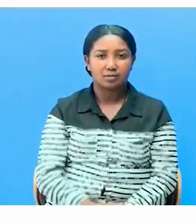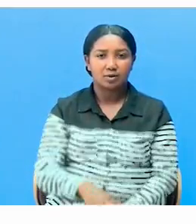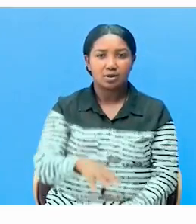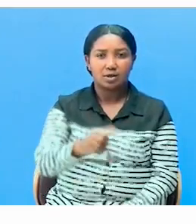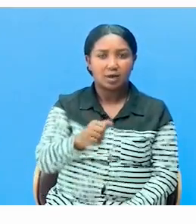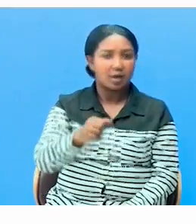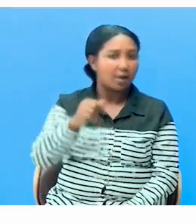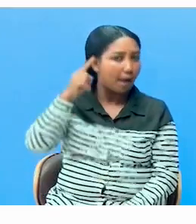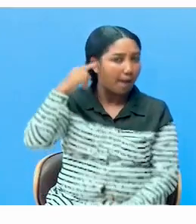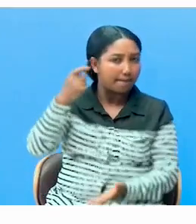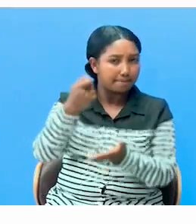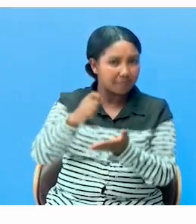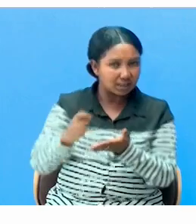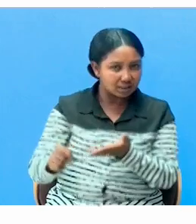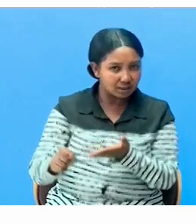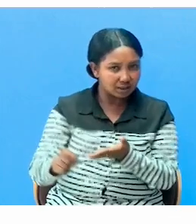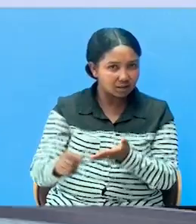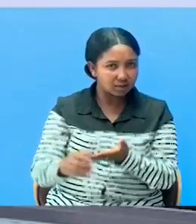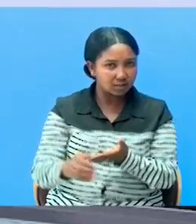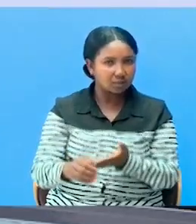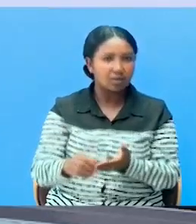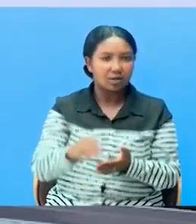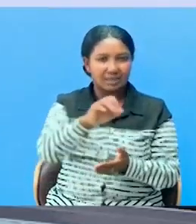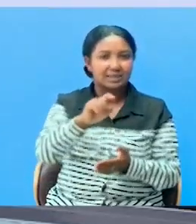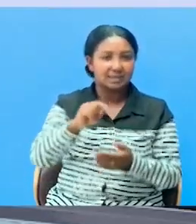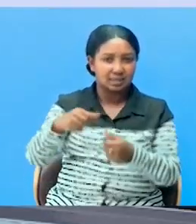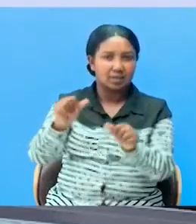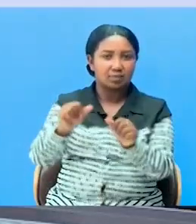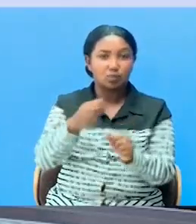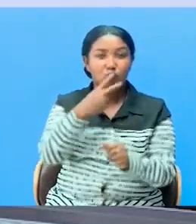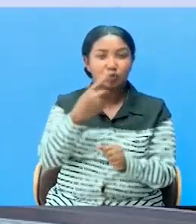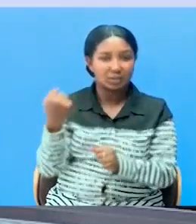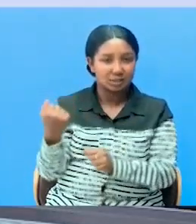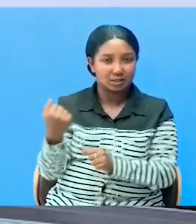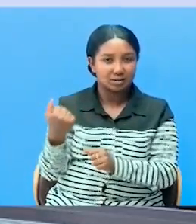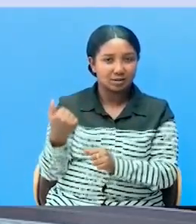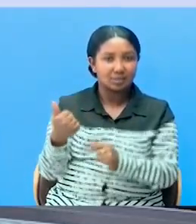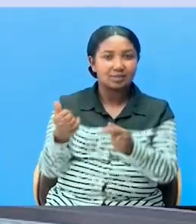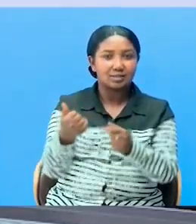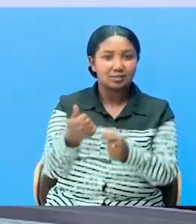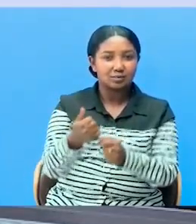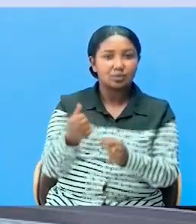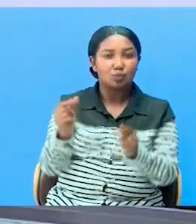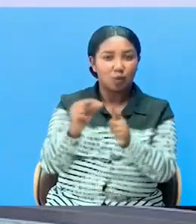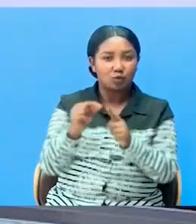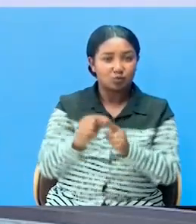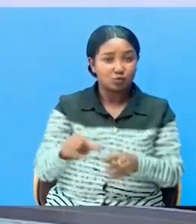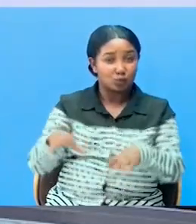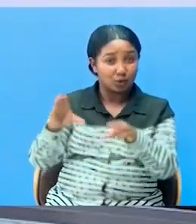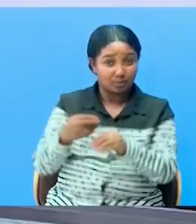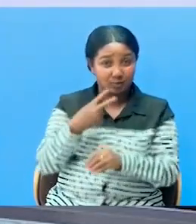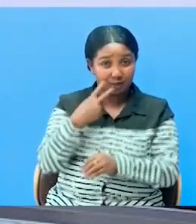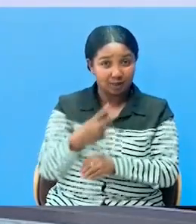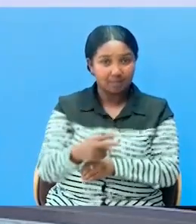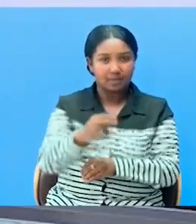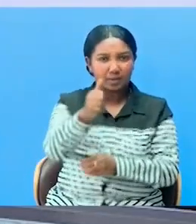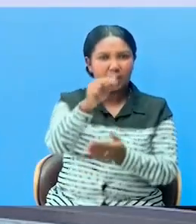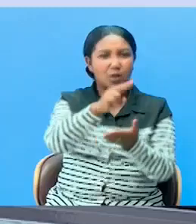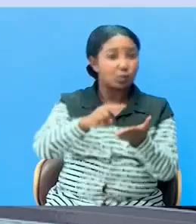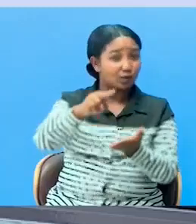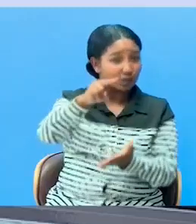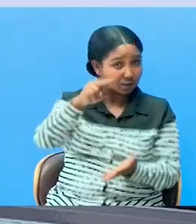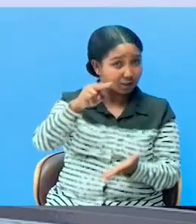a pencil, and etc. Look at this word, students, a